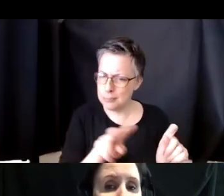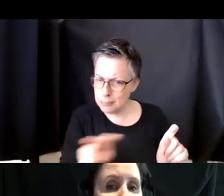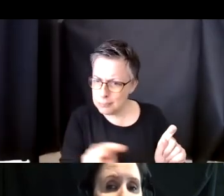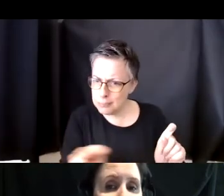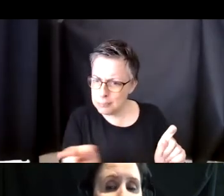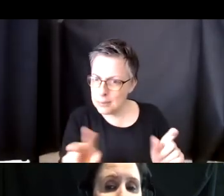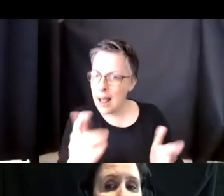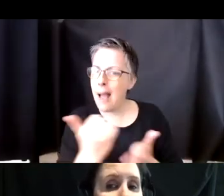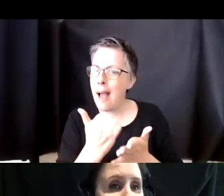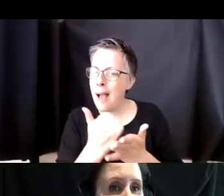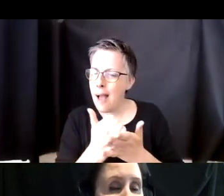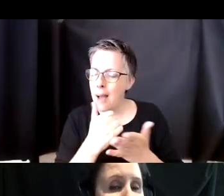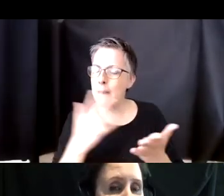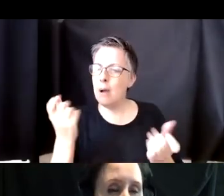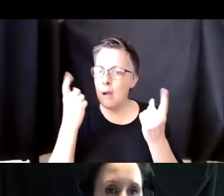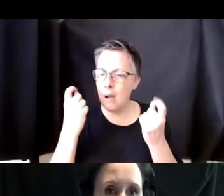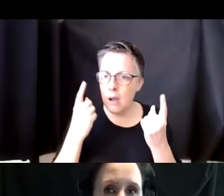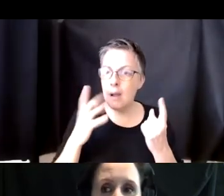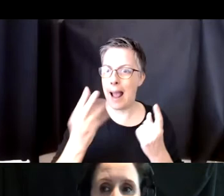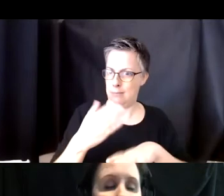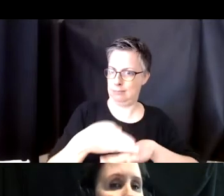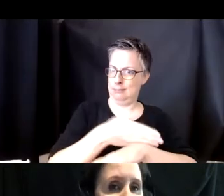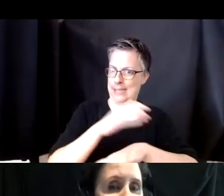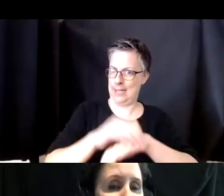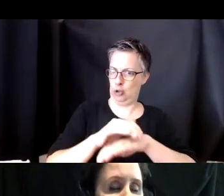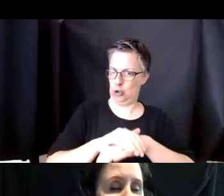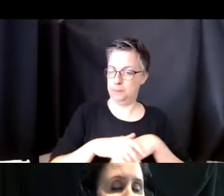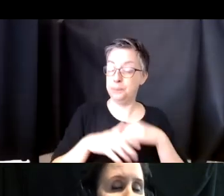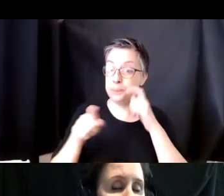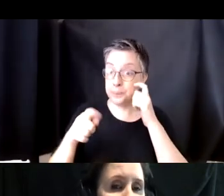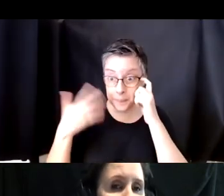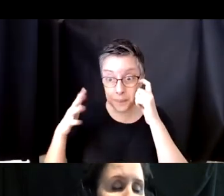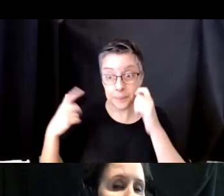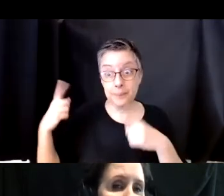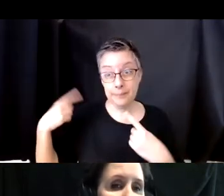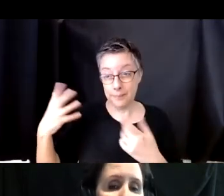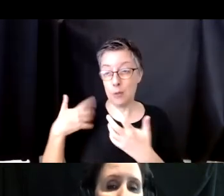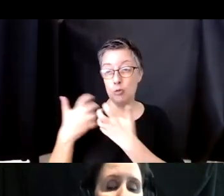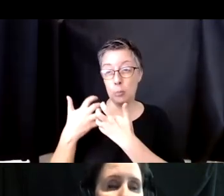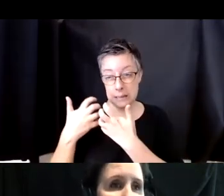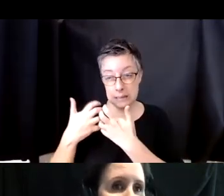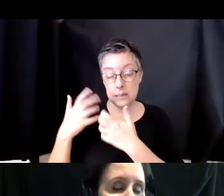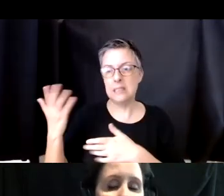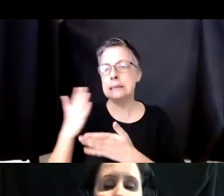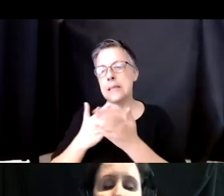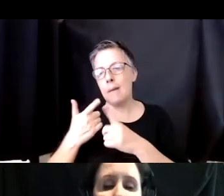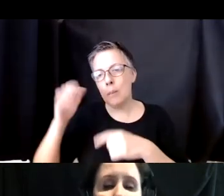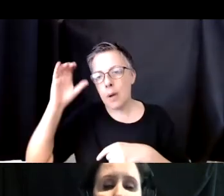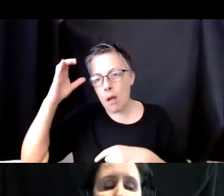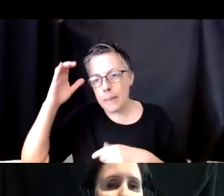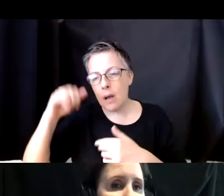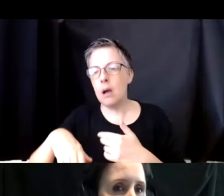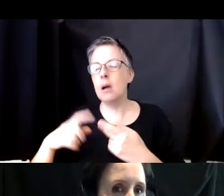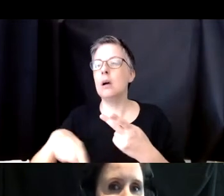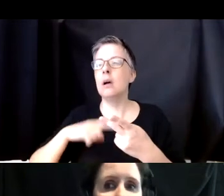their movies to help them improve their English. I've had roommates over the years in the past, some from Colombia, some